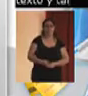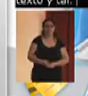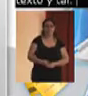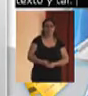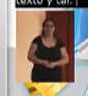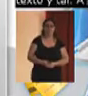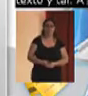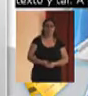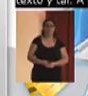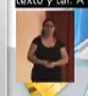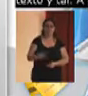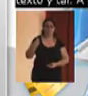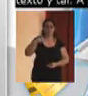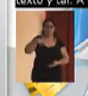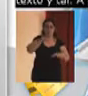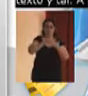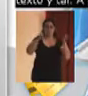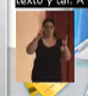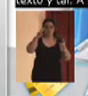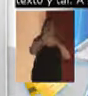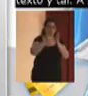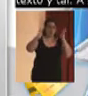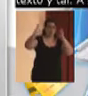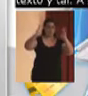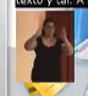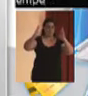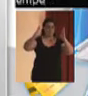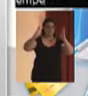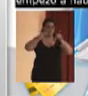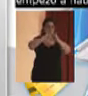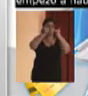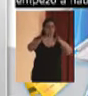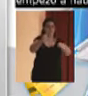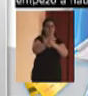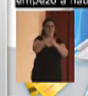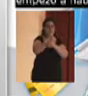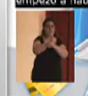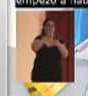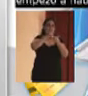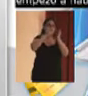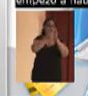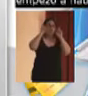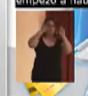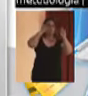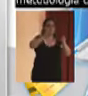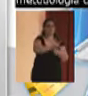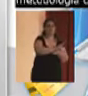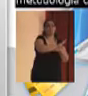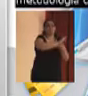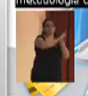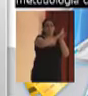etc. At the beginning of this decade, a shift in